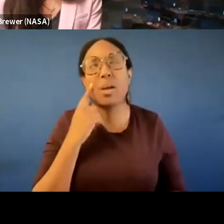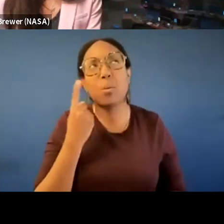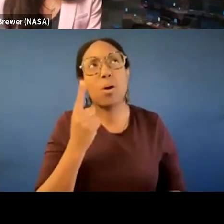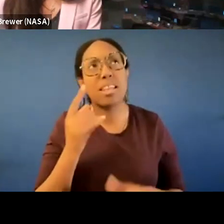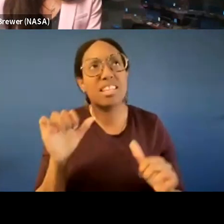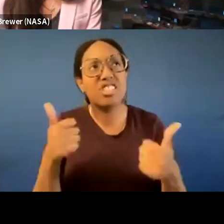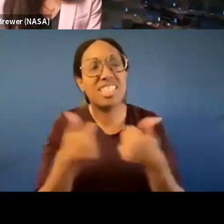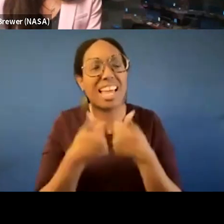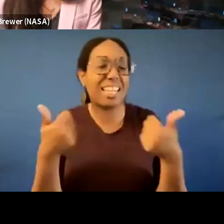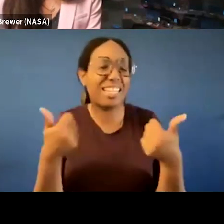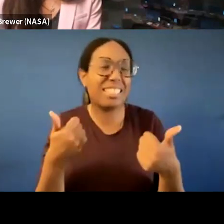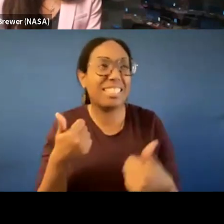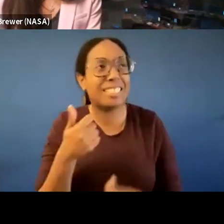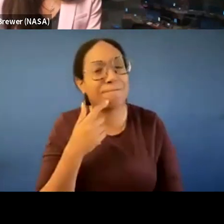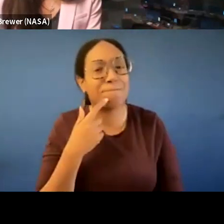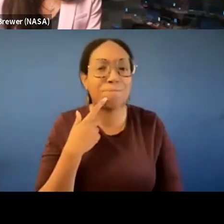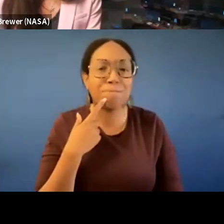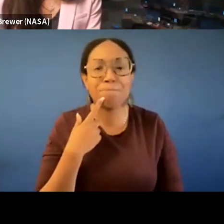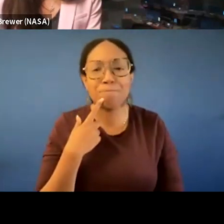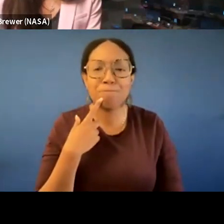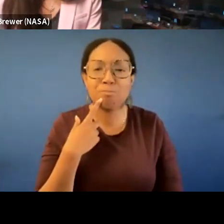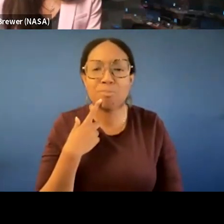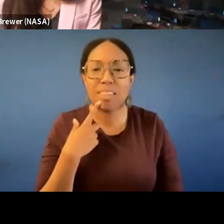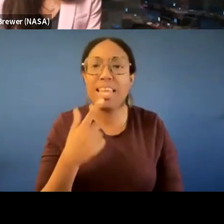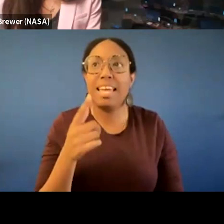challenges of the job is casting.